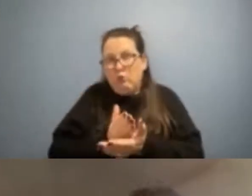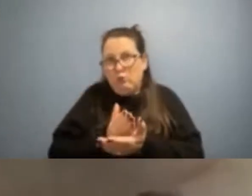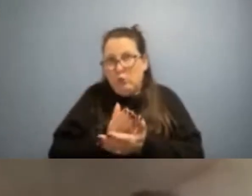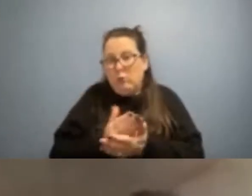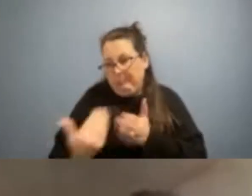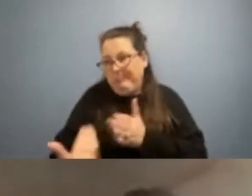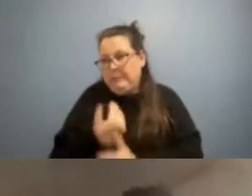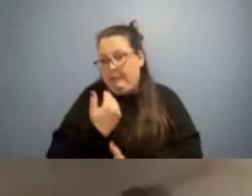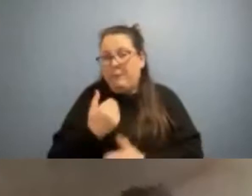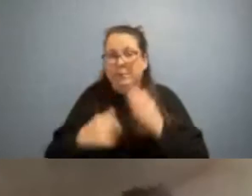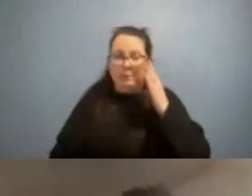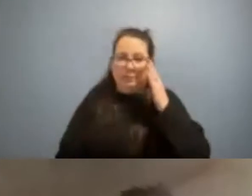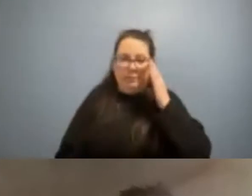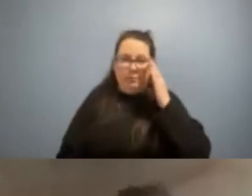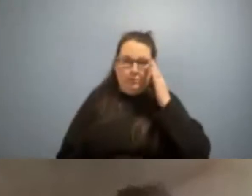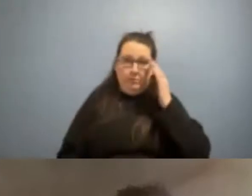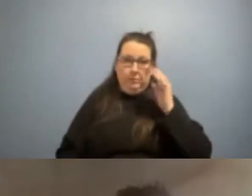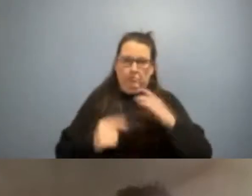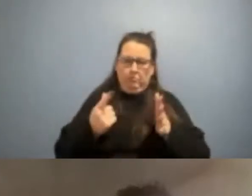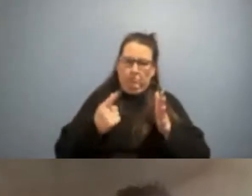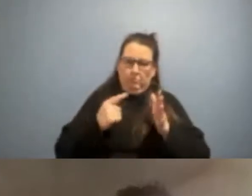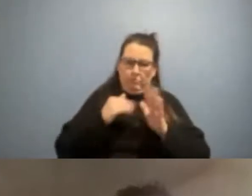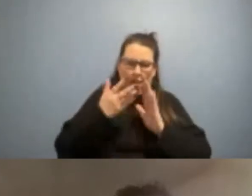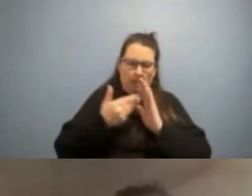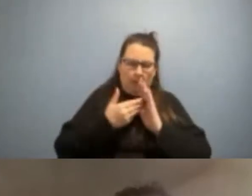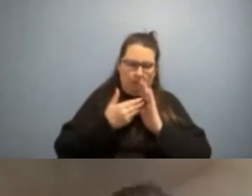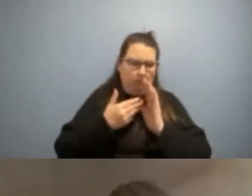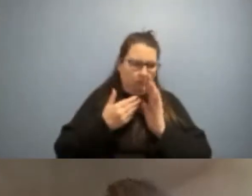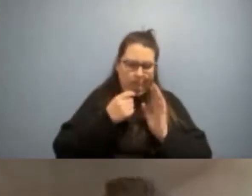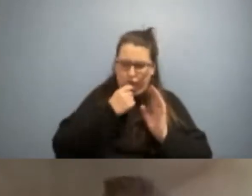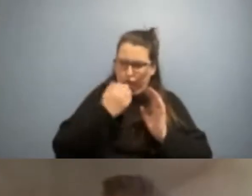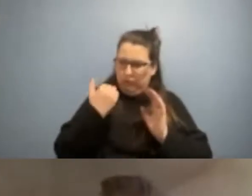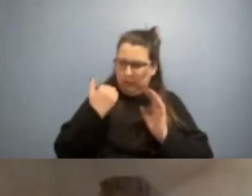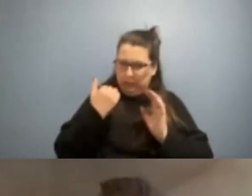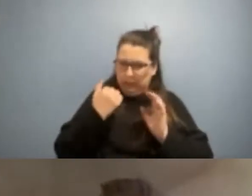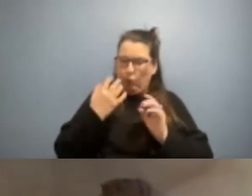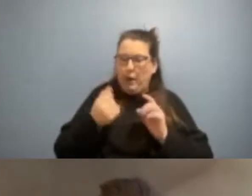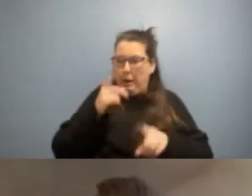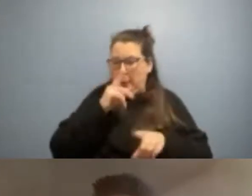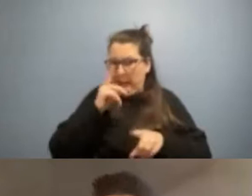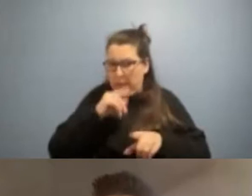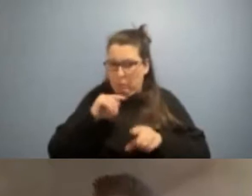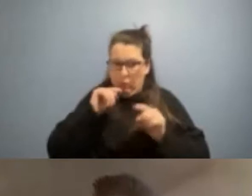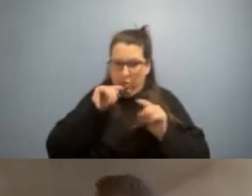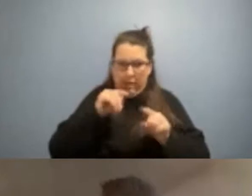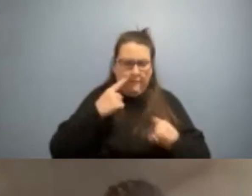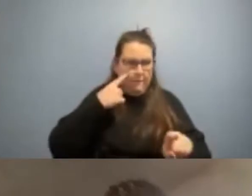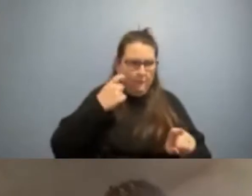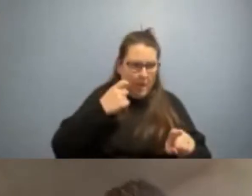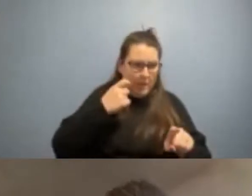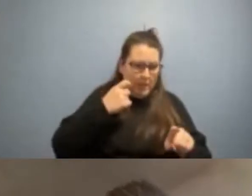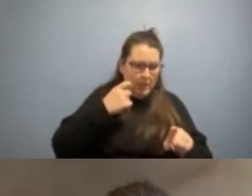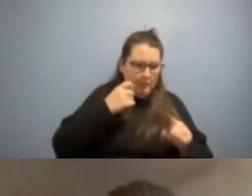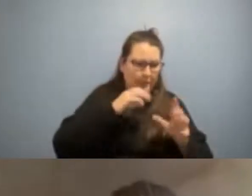have had some cases just in the last couple of, during the course of this outbreak, where people were infected in, I think, the MCG and